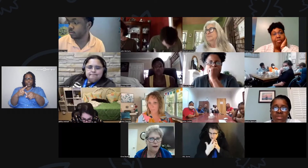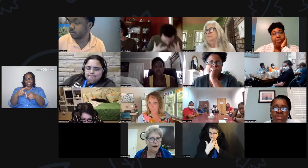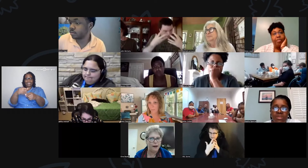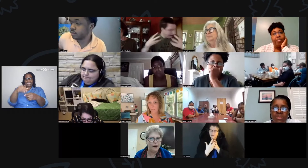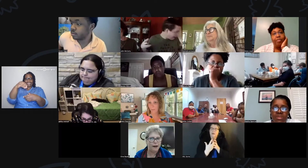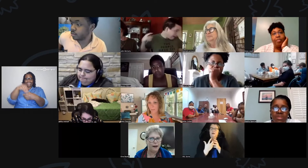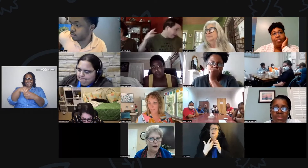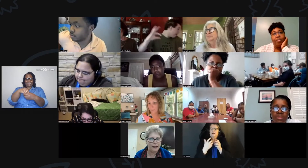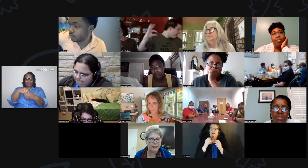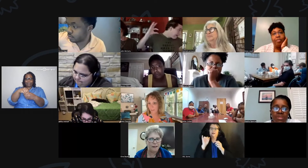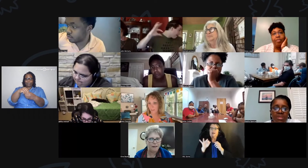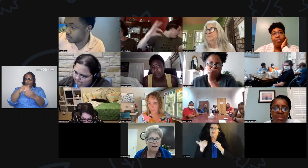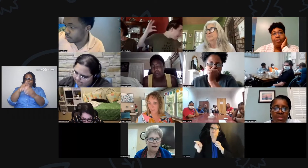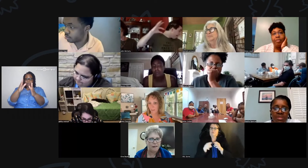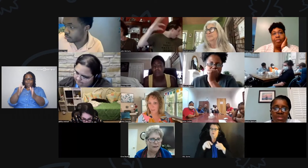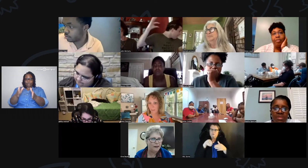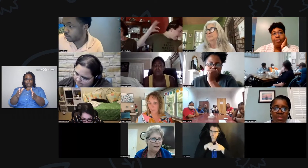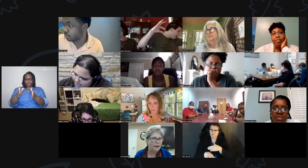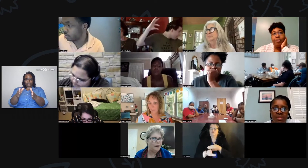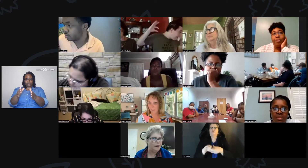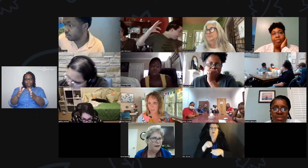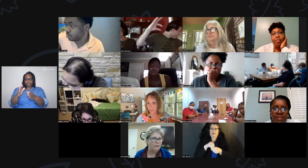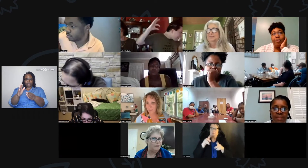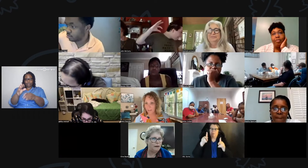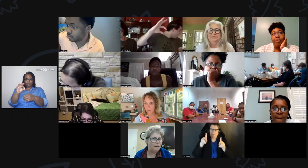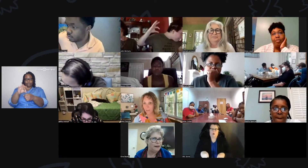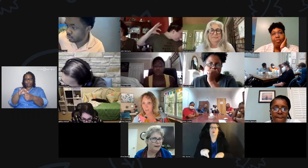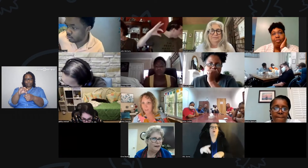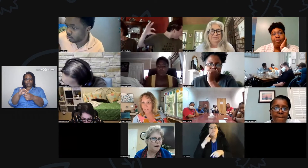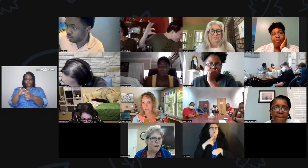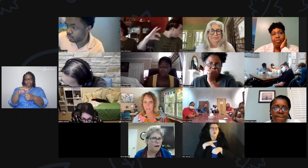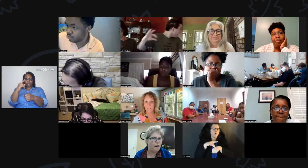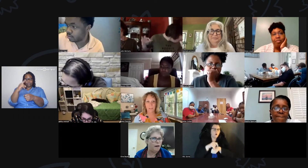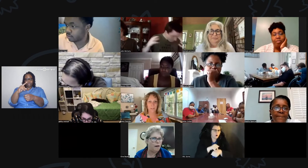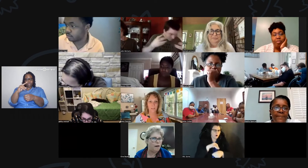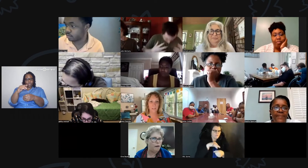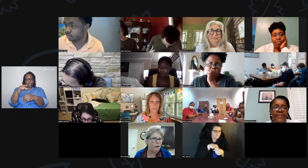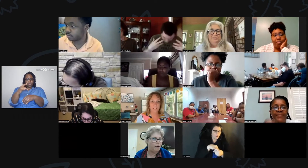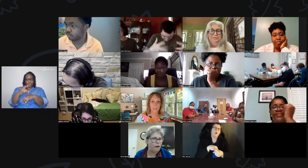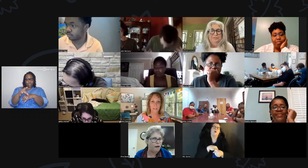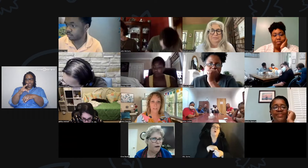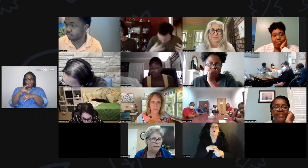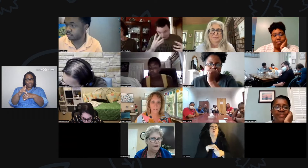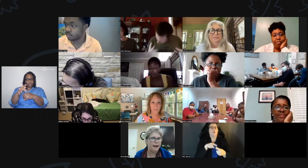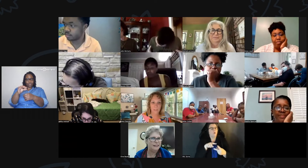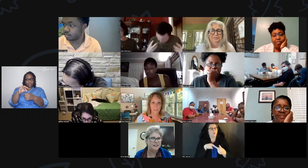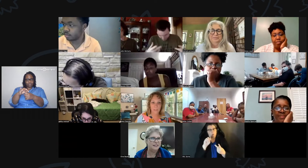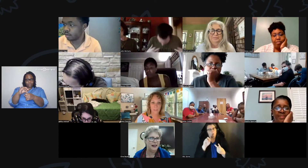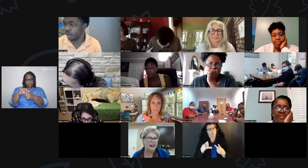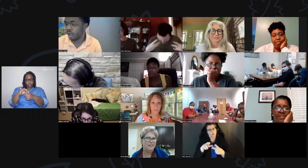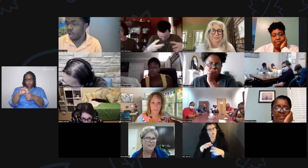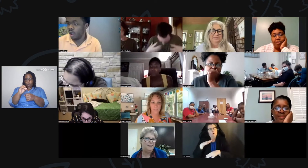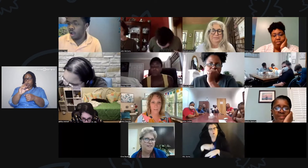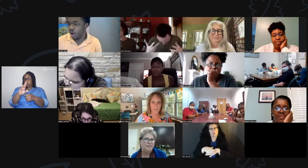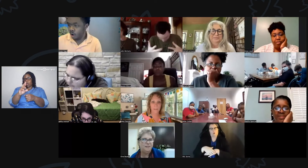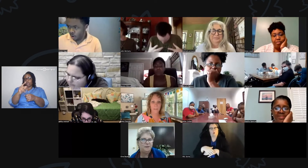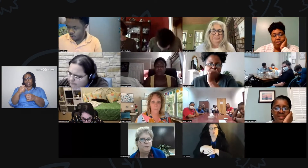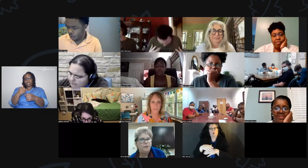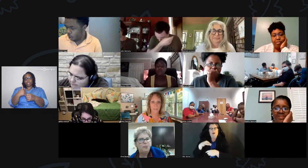for either early voting or on election day.